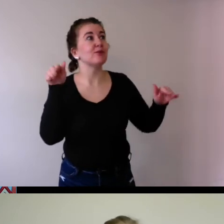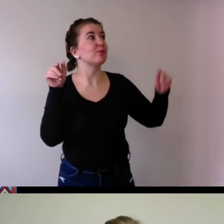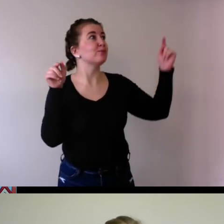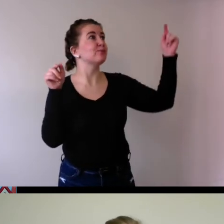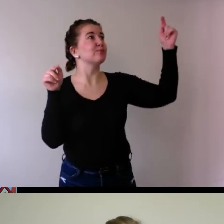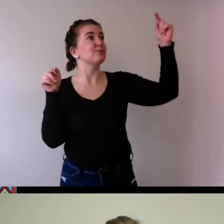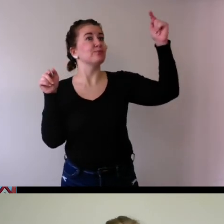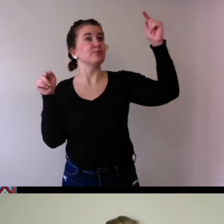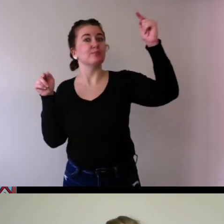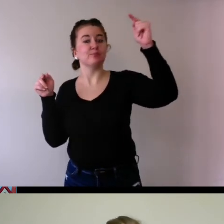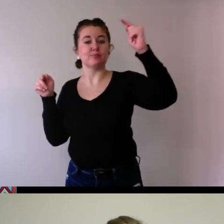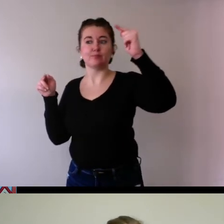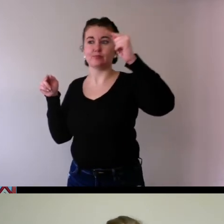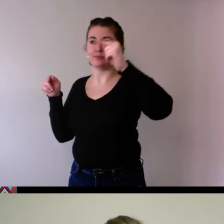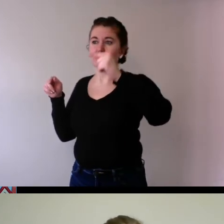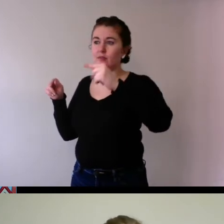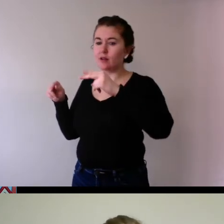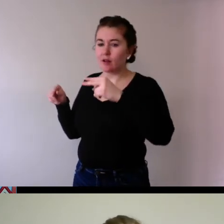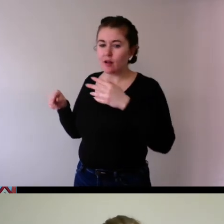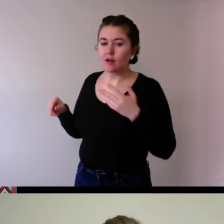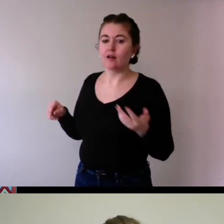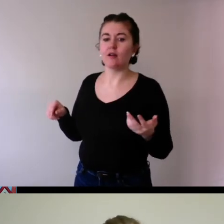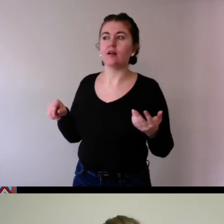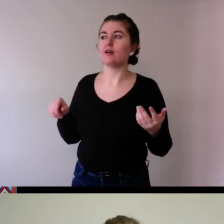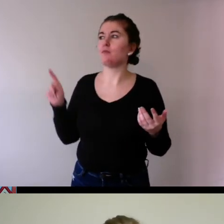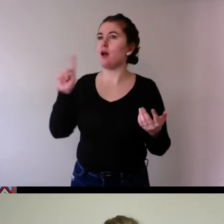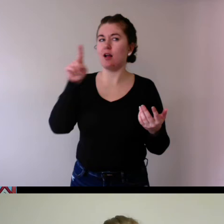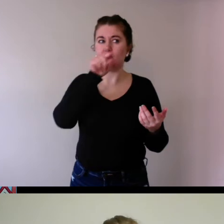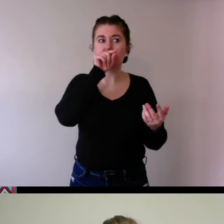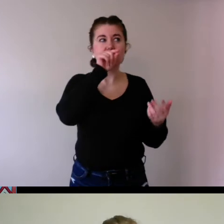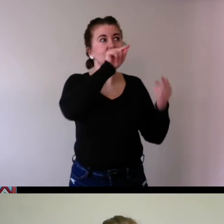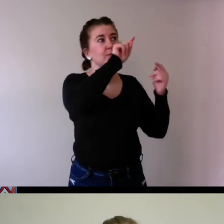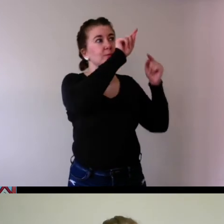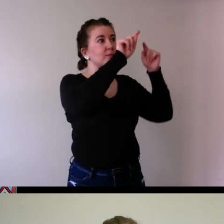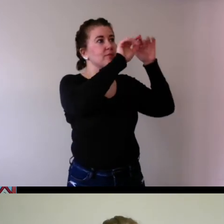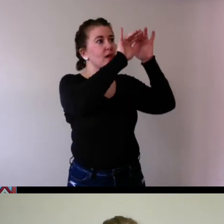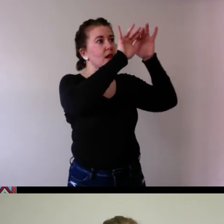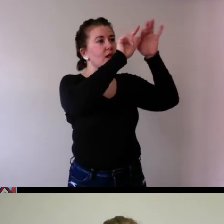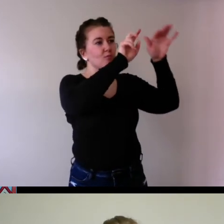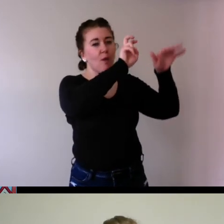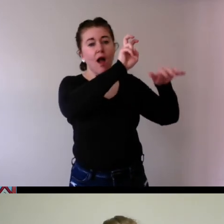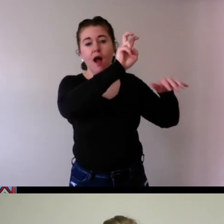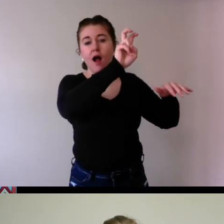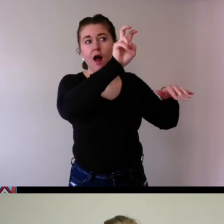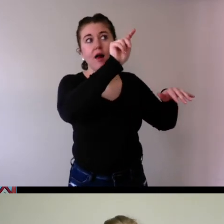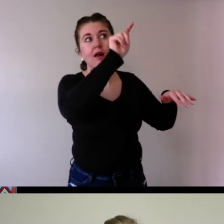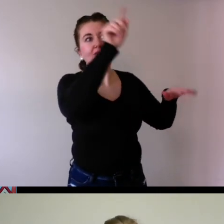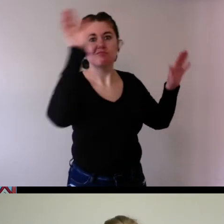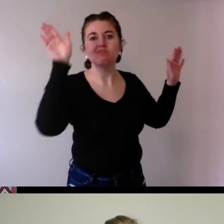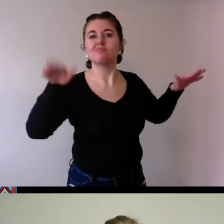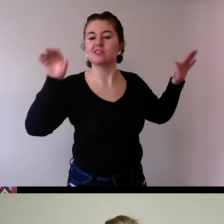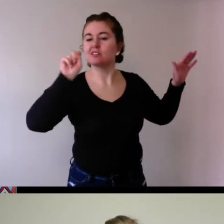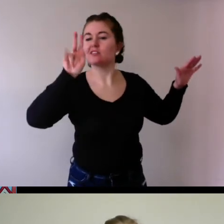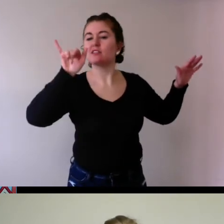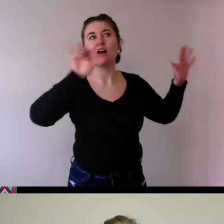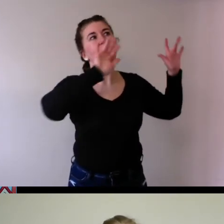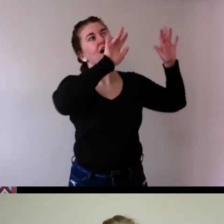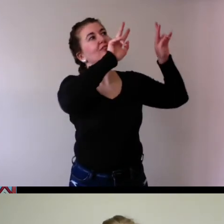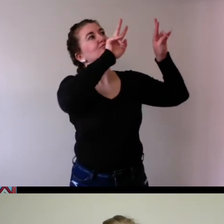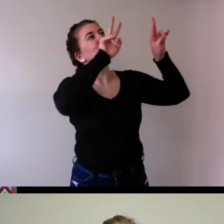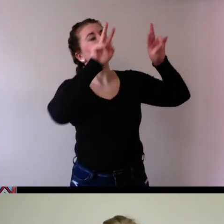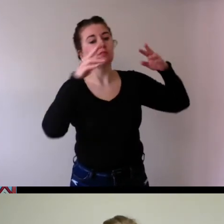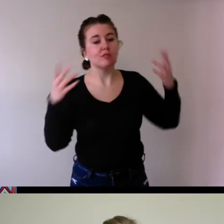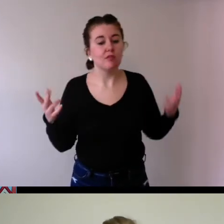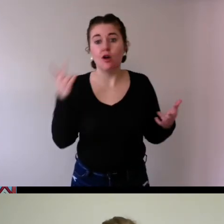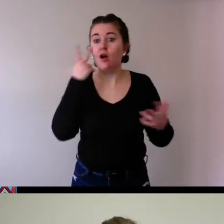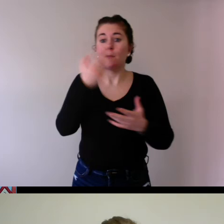and the planes are using the sky as a highway. And the butterfly and the birds